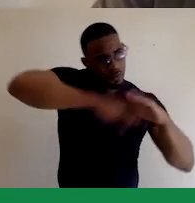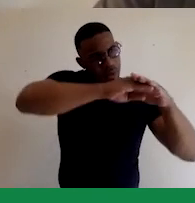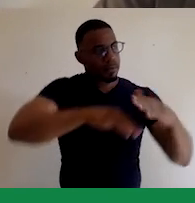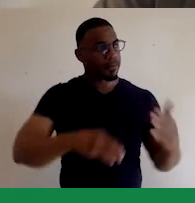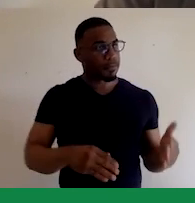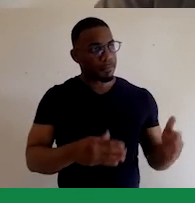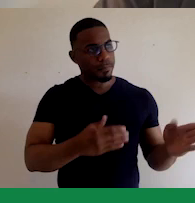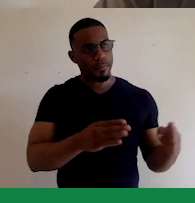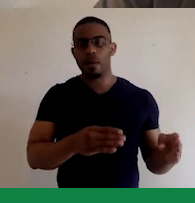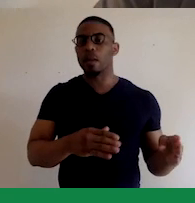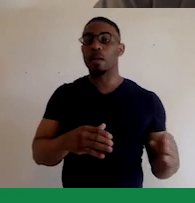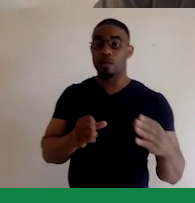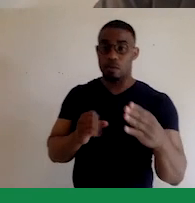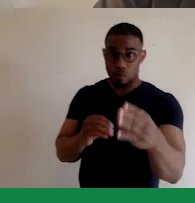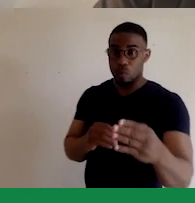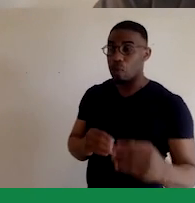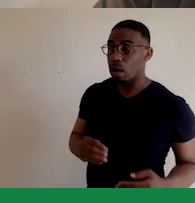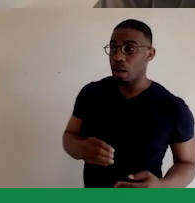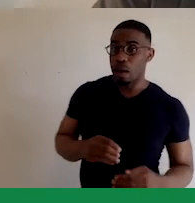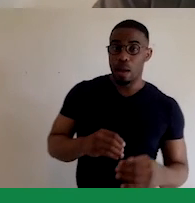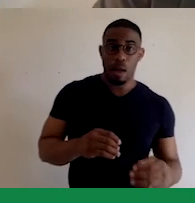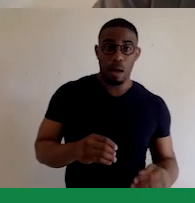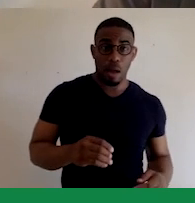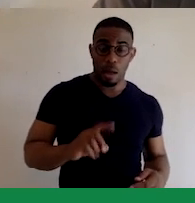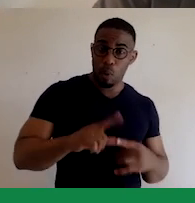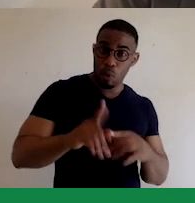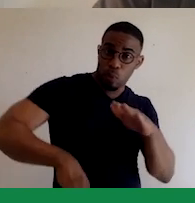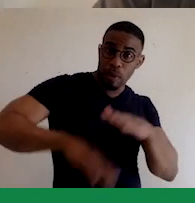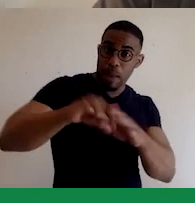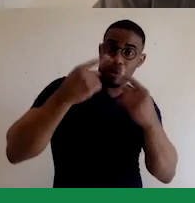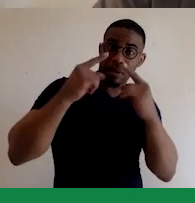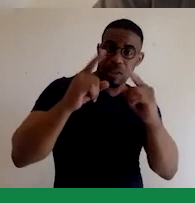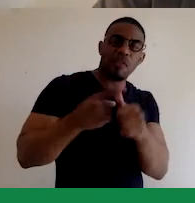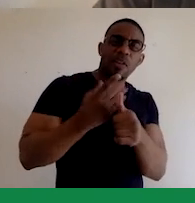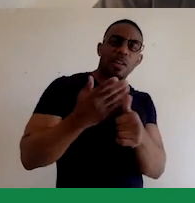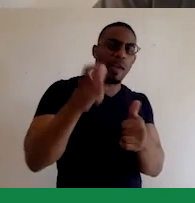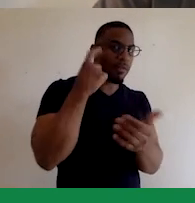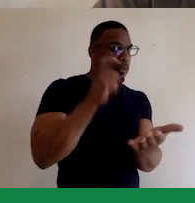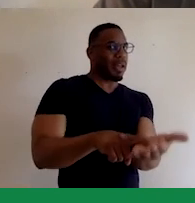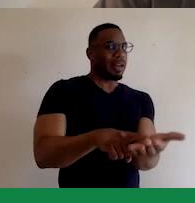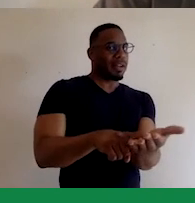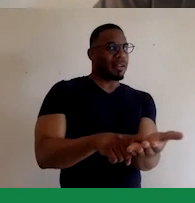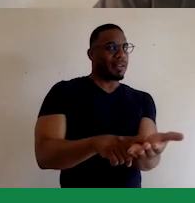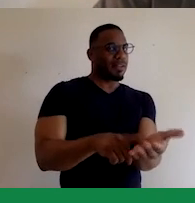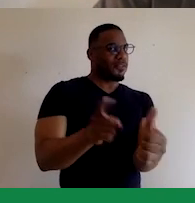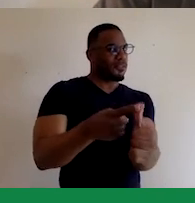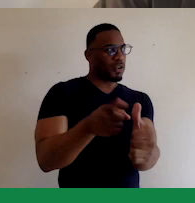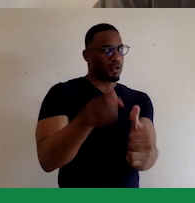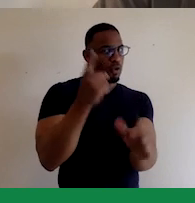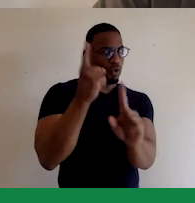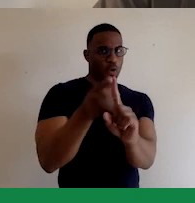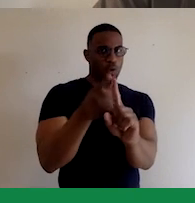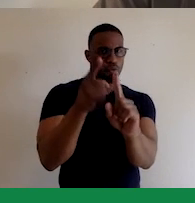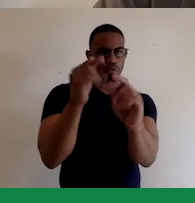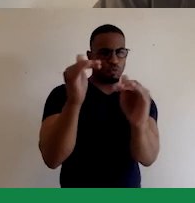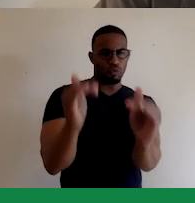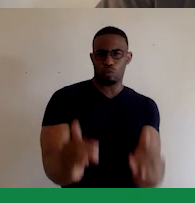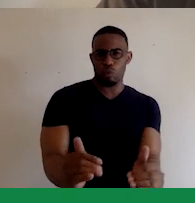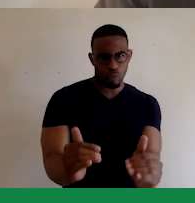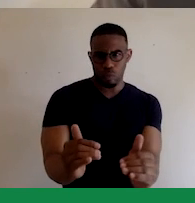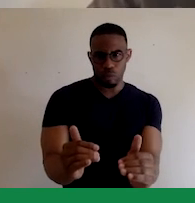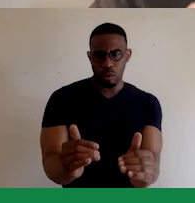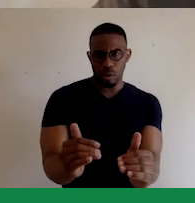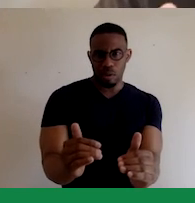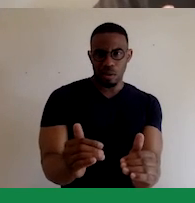pivot? So when you cap your success, the first thing is you have to recognize that. You have to recognize that your goal is so, so